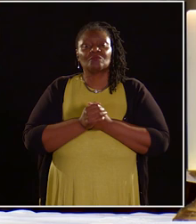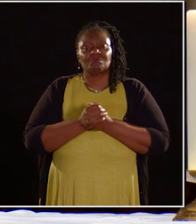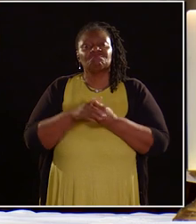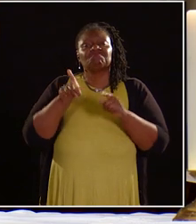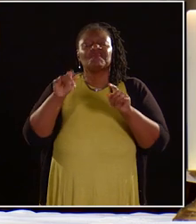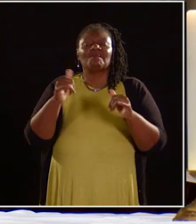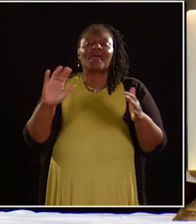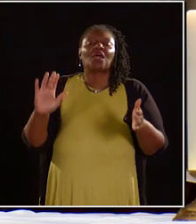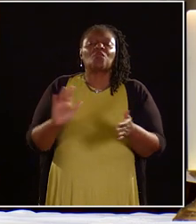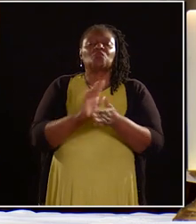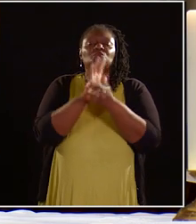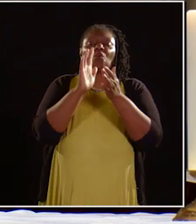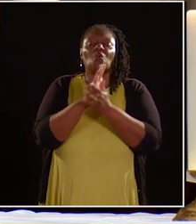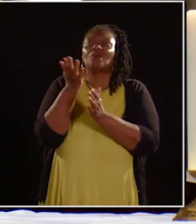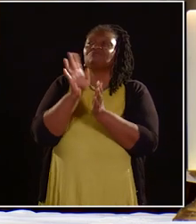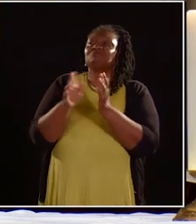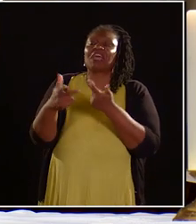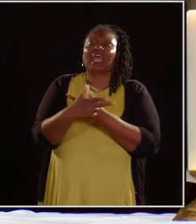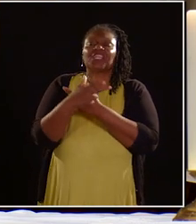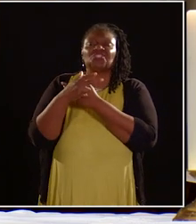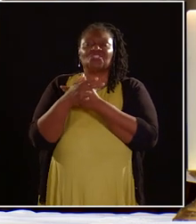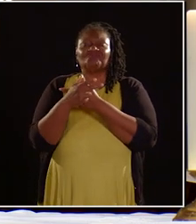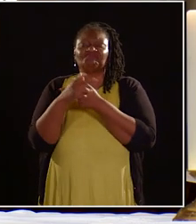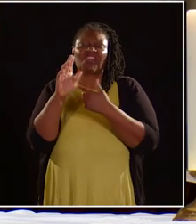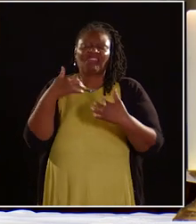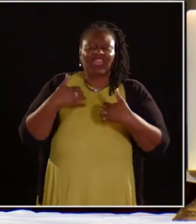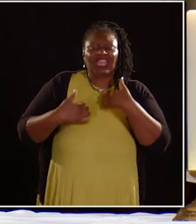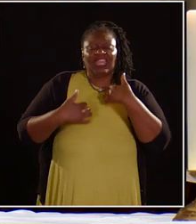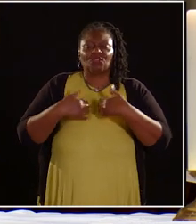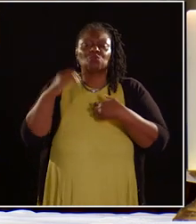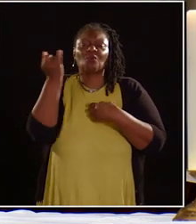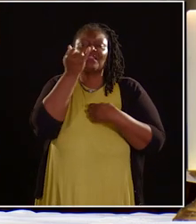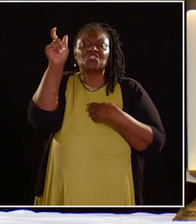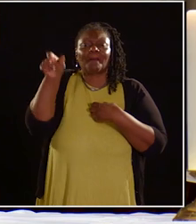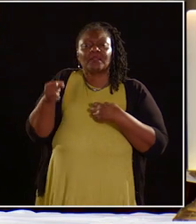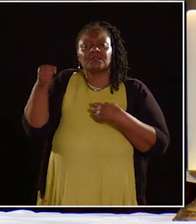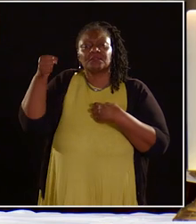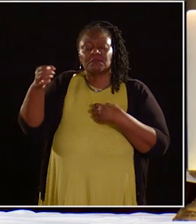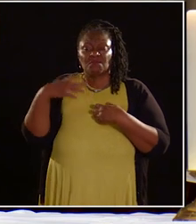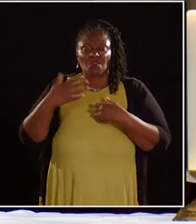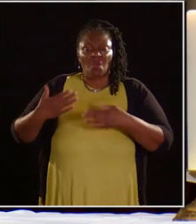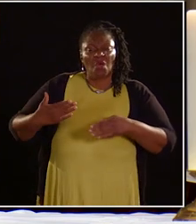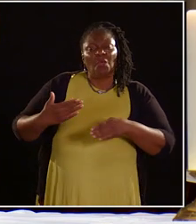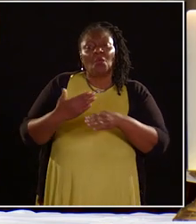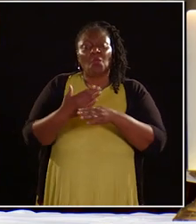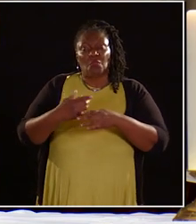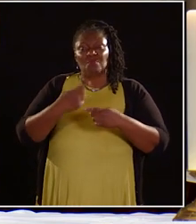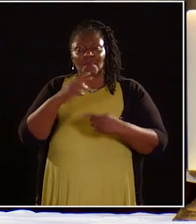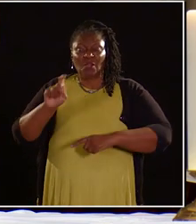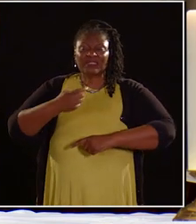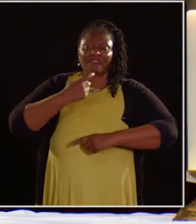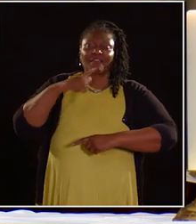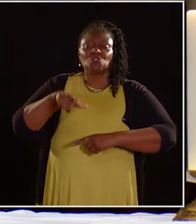May the joy of the angels, the eagerness of the shepherds, the perseverance of the wise